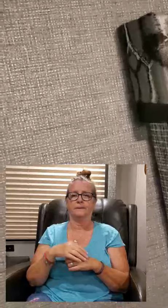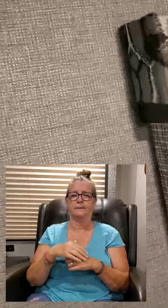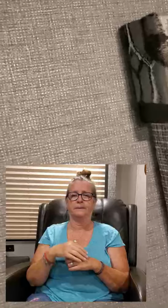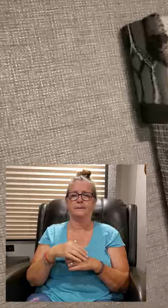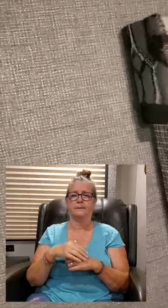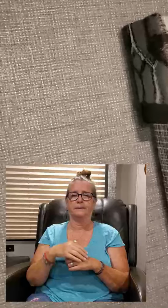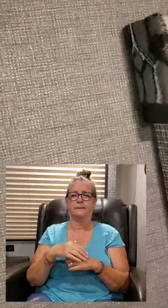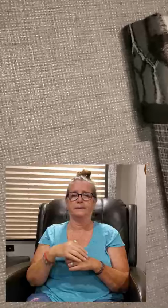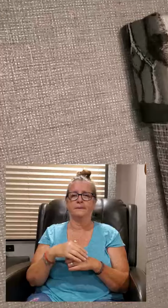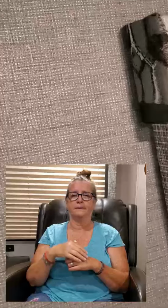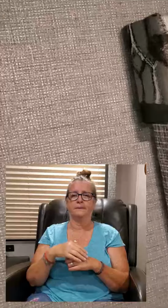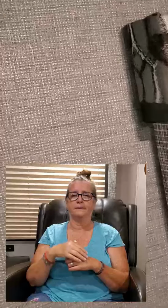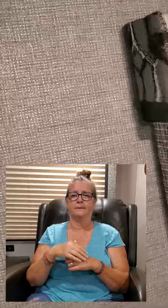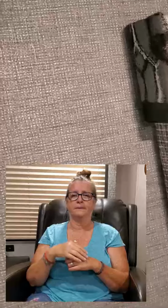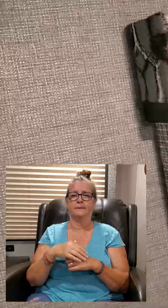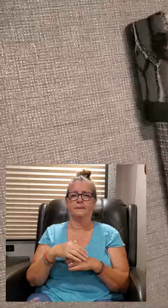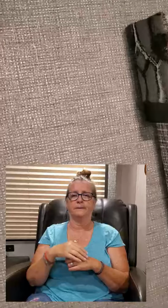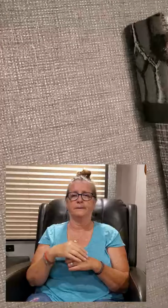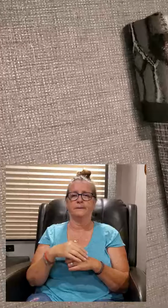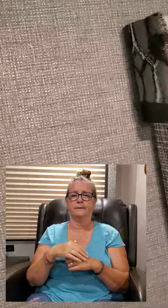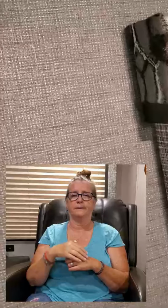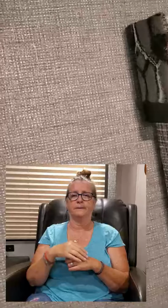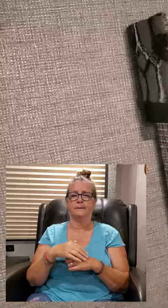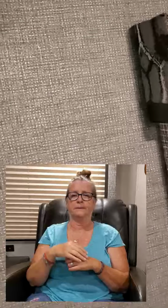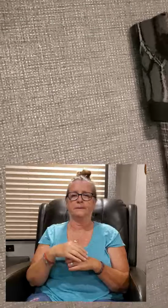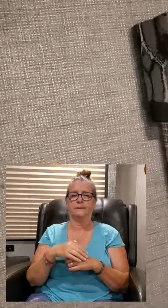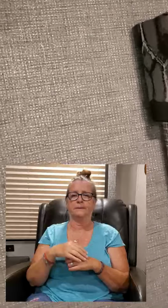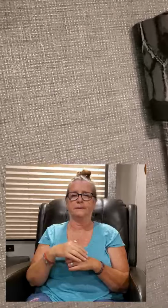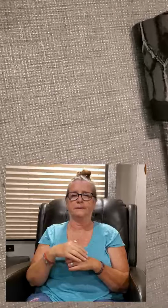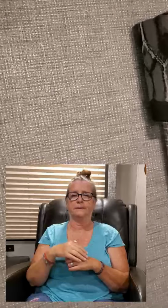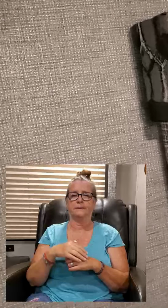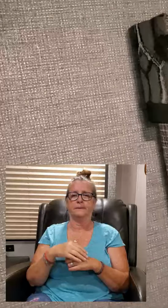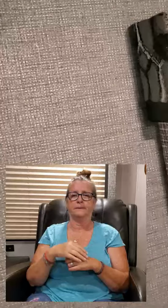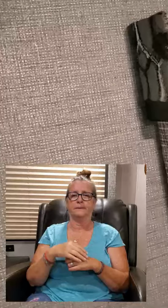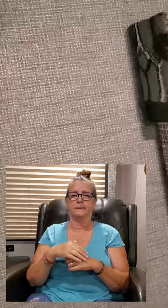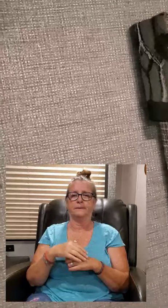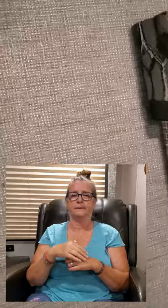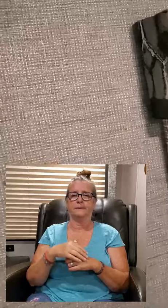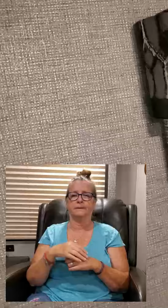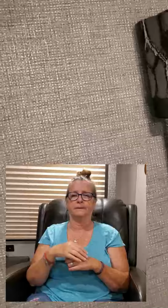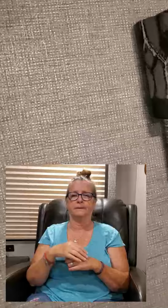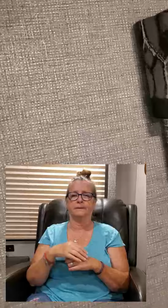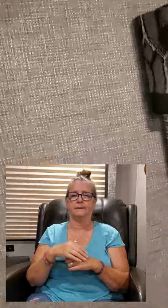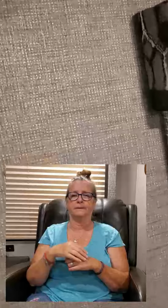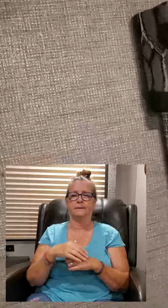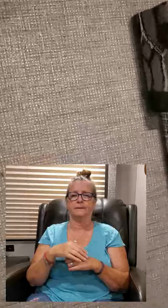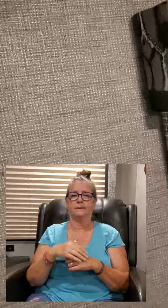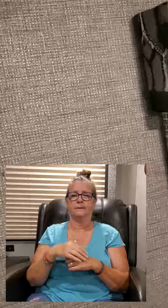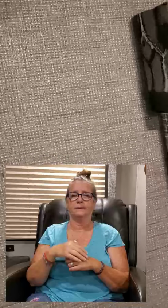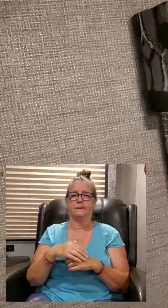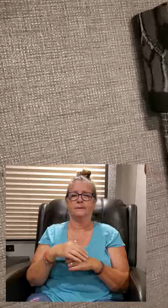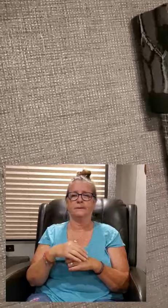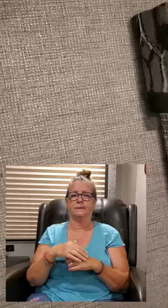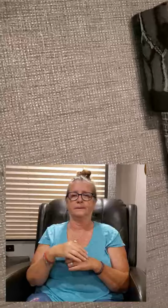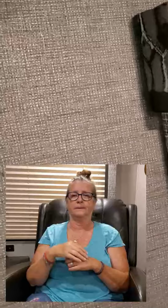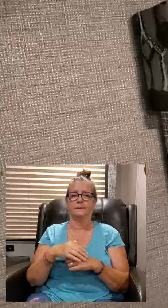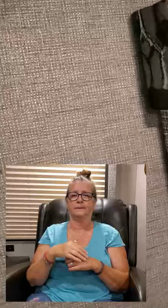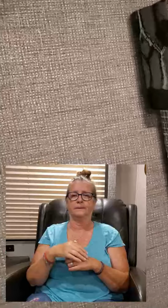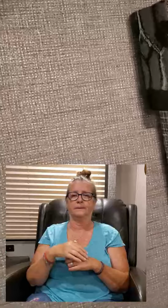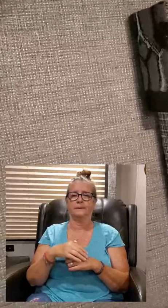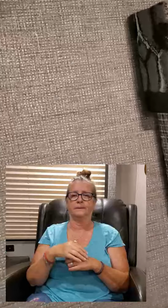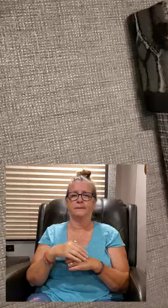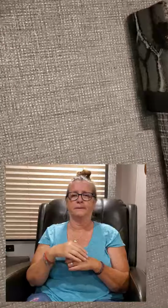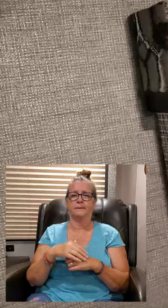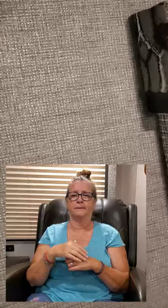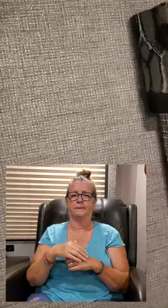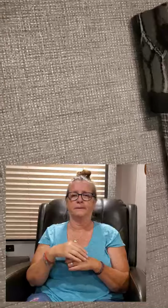and she is putting it in the window. like I said, there's the little track, the little lip